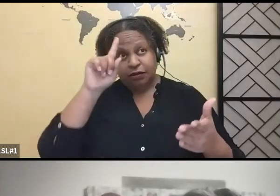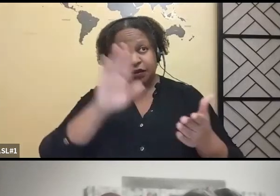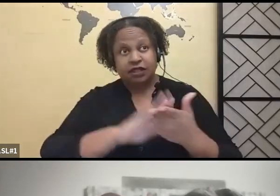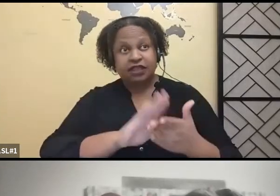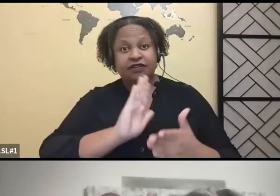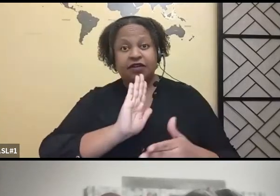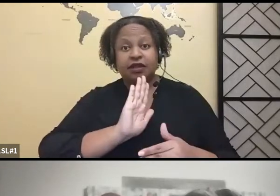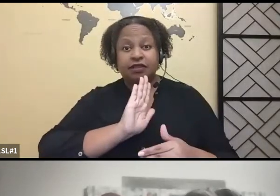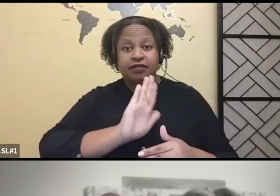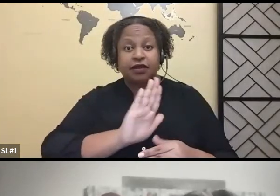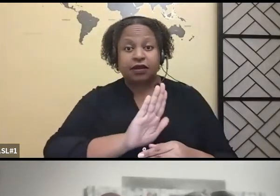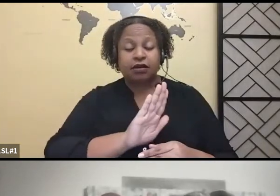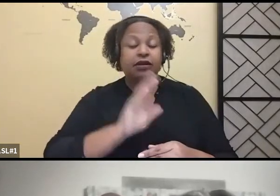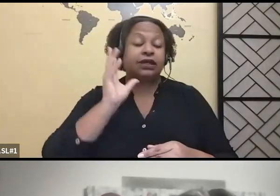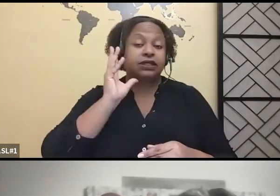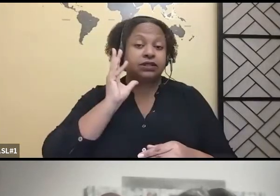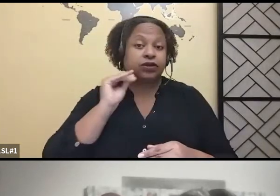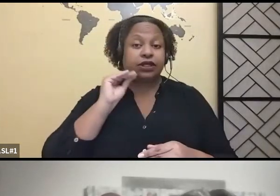ever need,